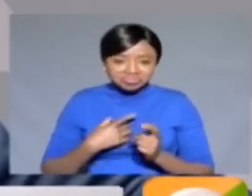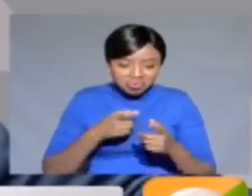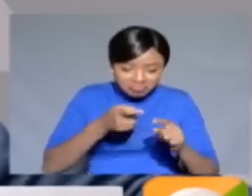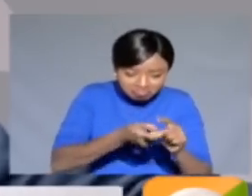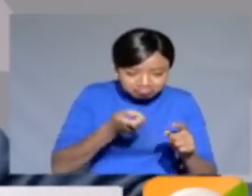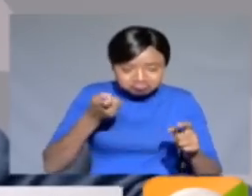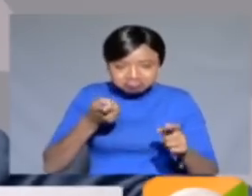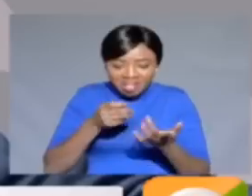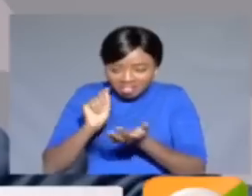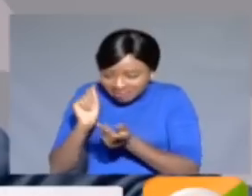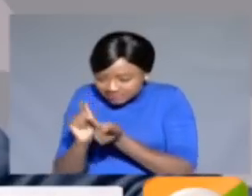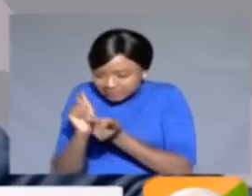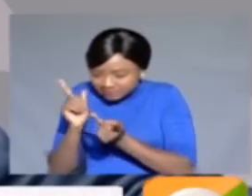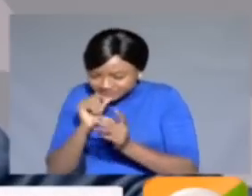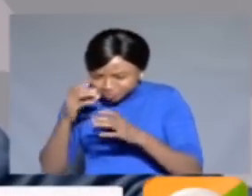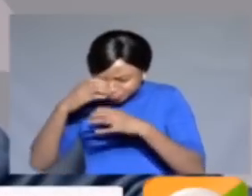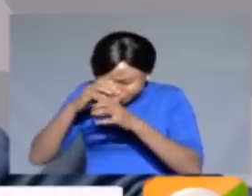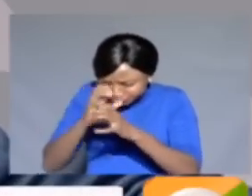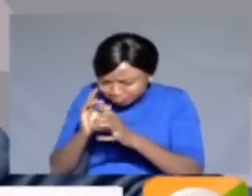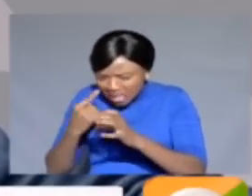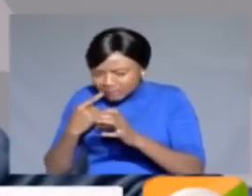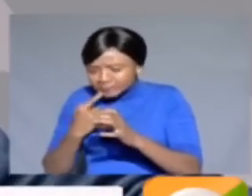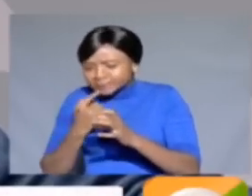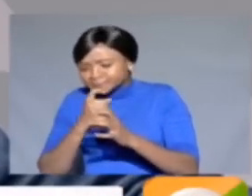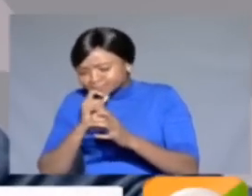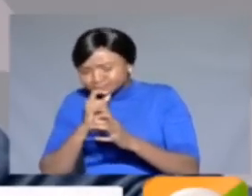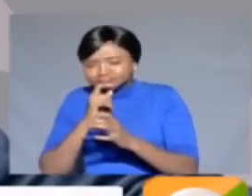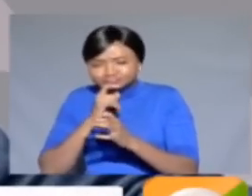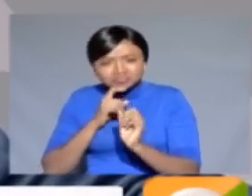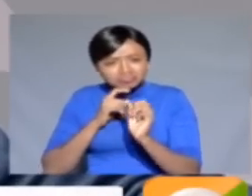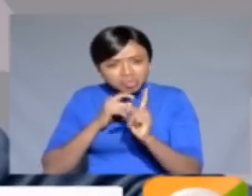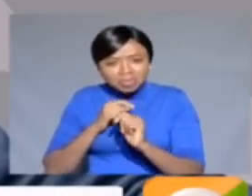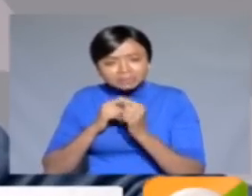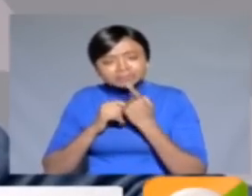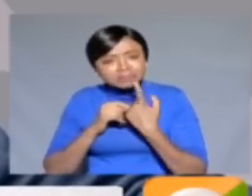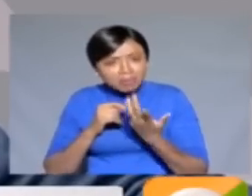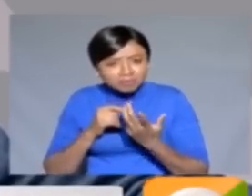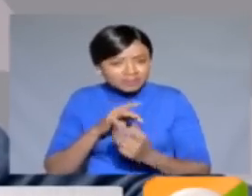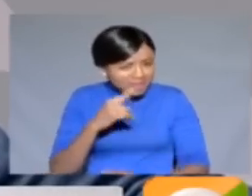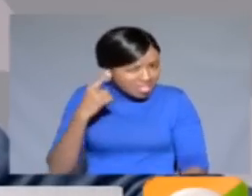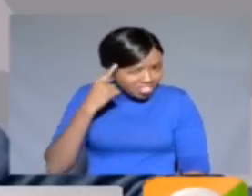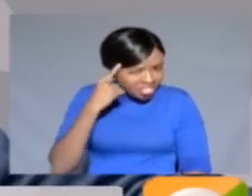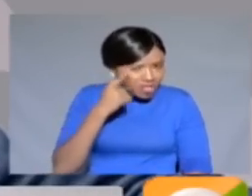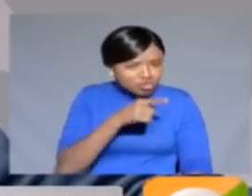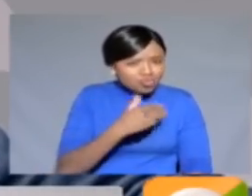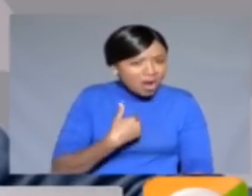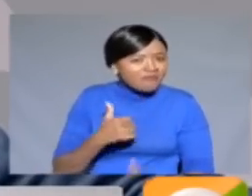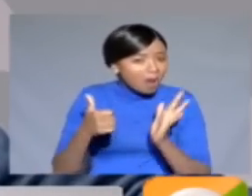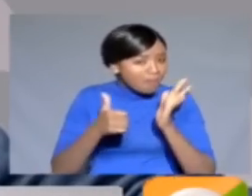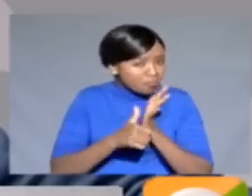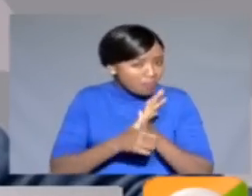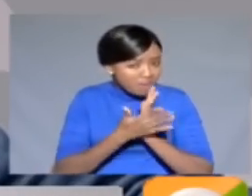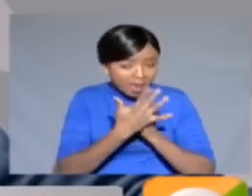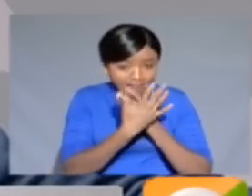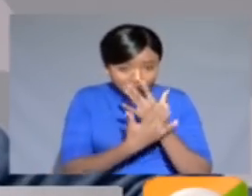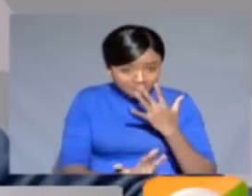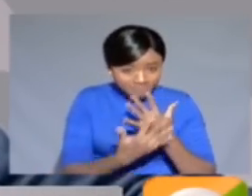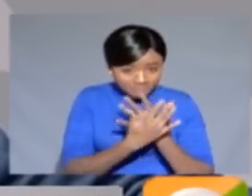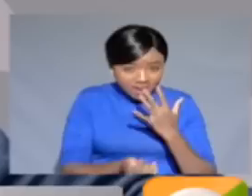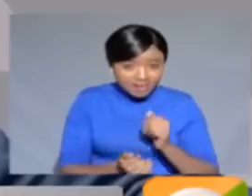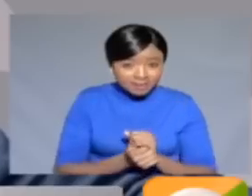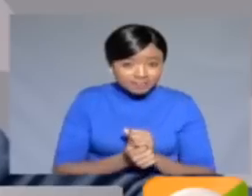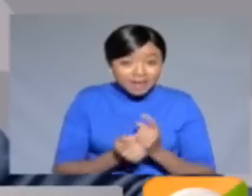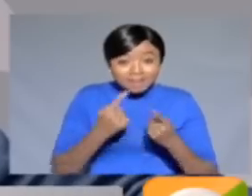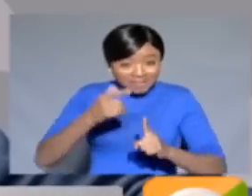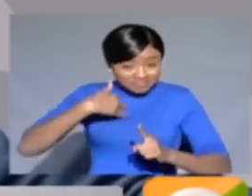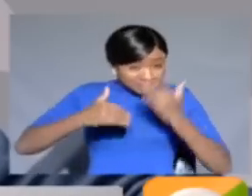bone marrow out and they test it. And he said, "Okay, so I think you have a problem with your blood. I'm not